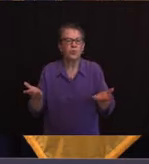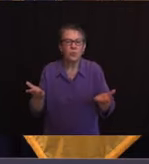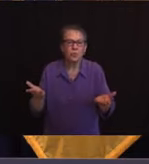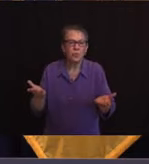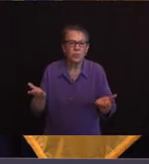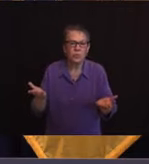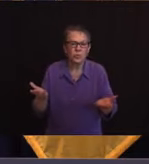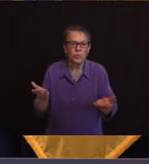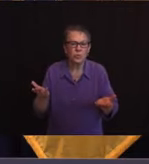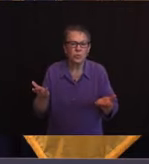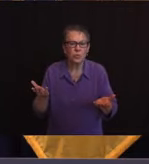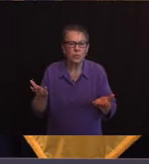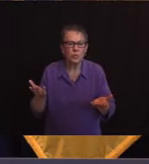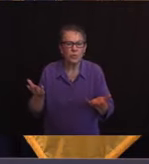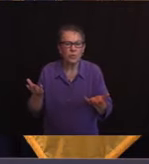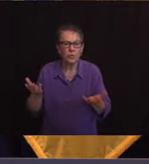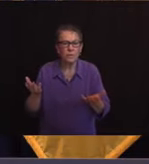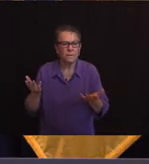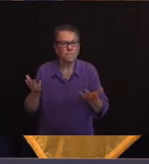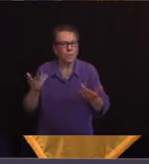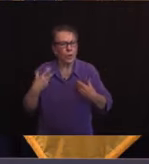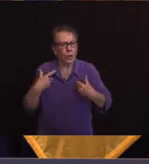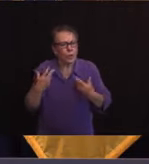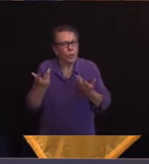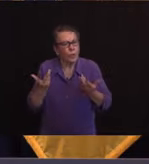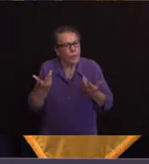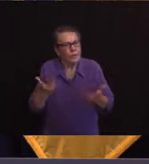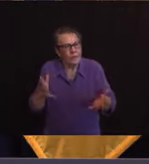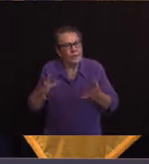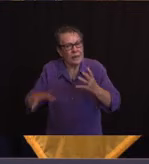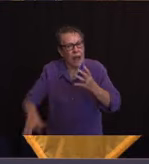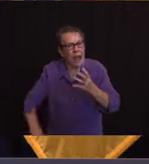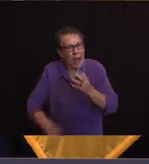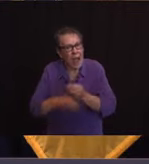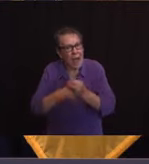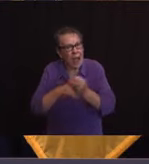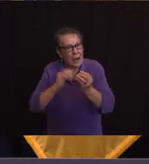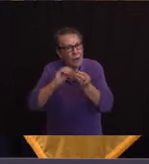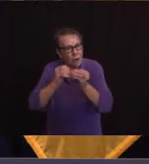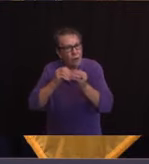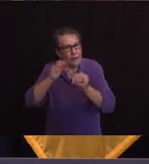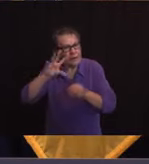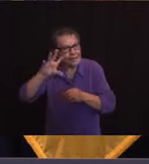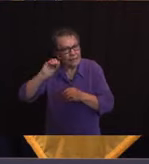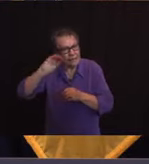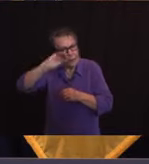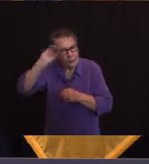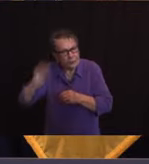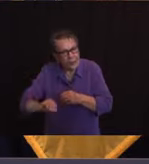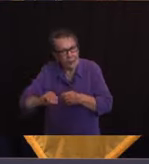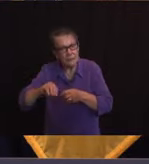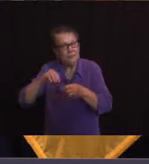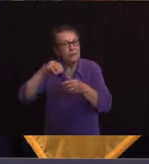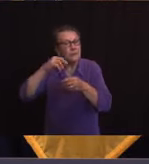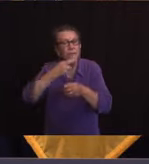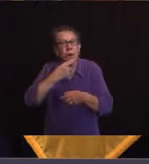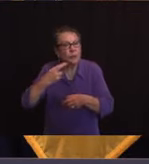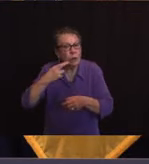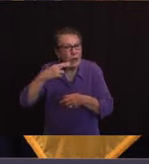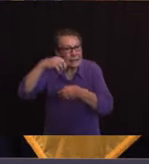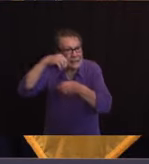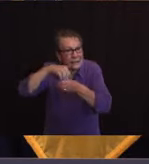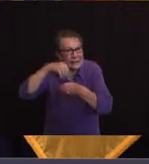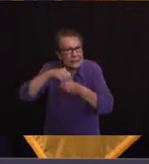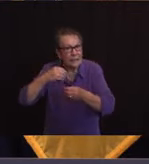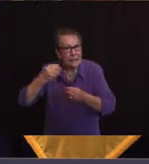for restaurants, et cetera. We today increased capacities for large venues, outdoor gatherings.